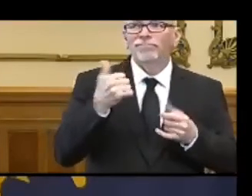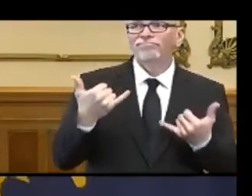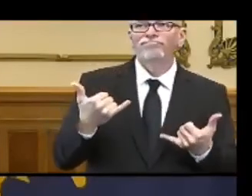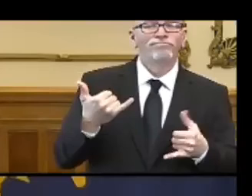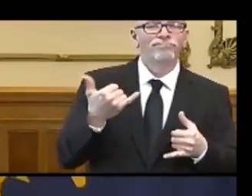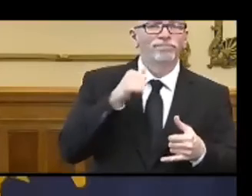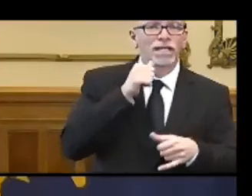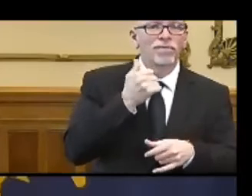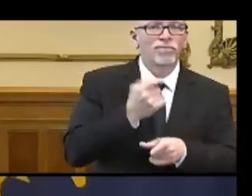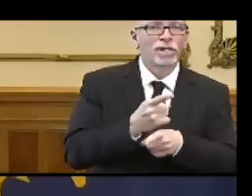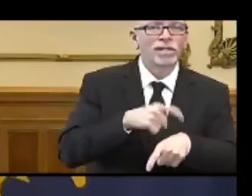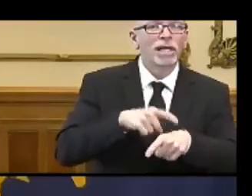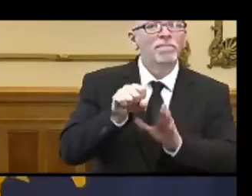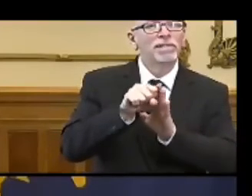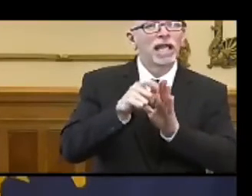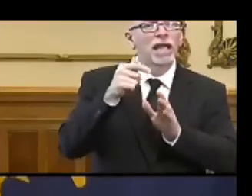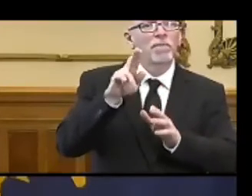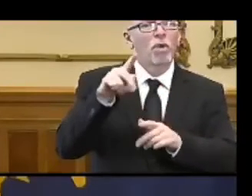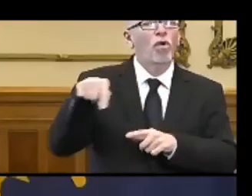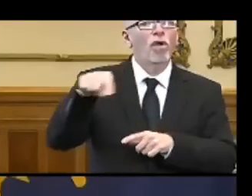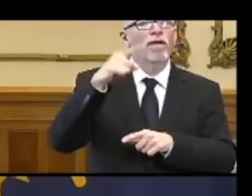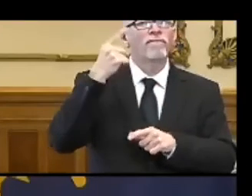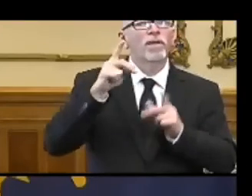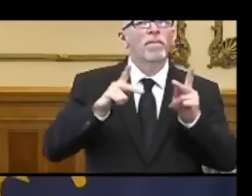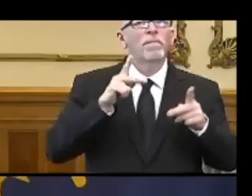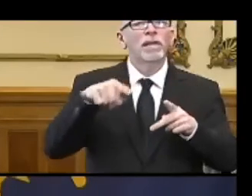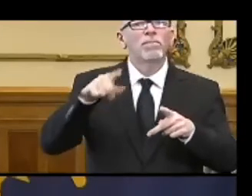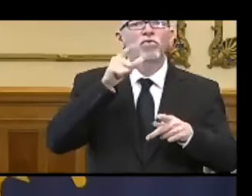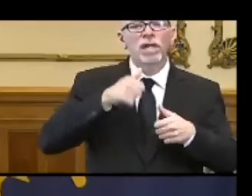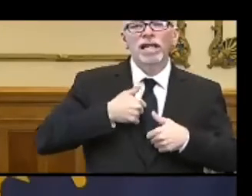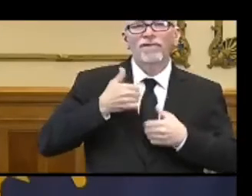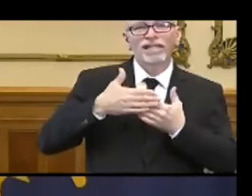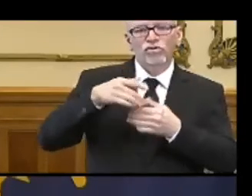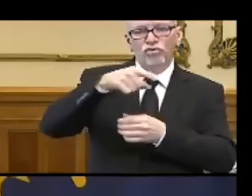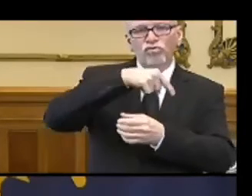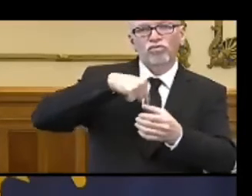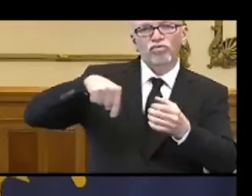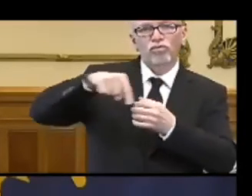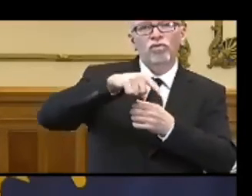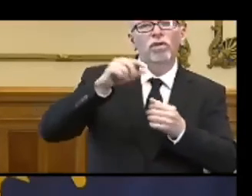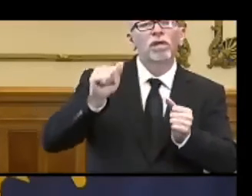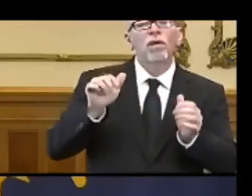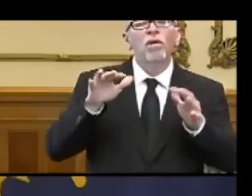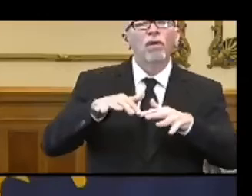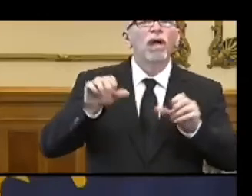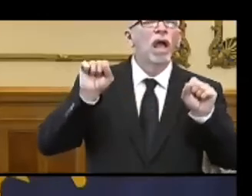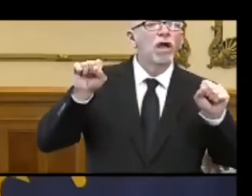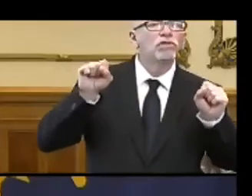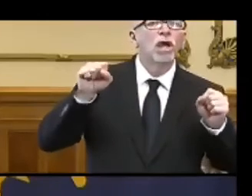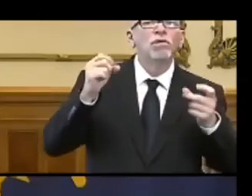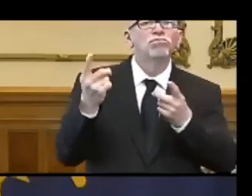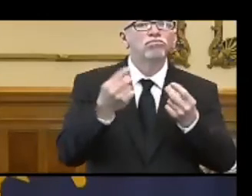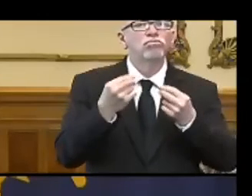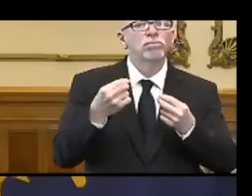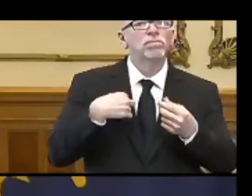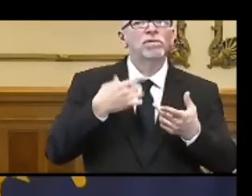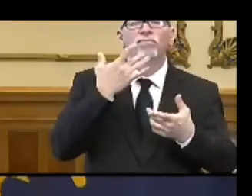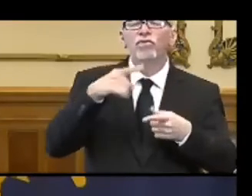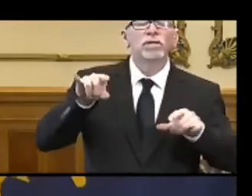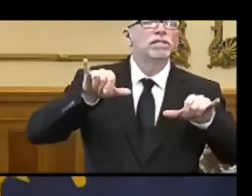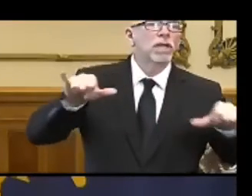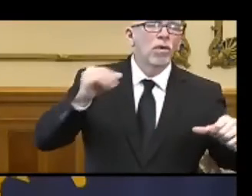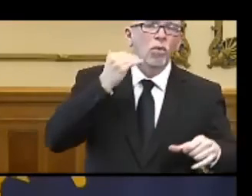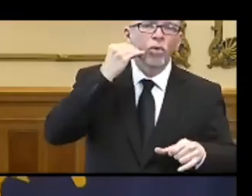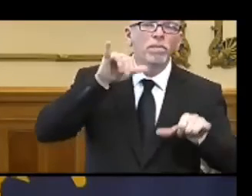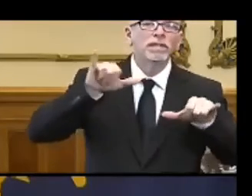state parks were for, folks living in neighboring counties to go exercise. I always say stay home, stay healthy,